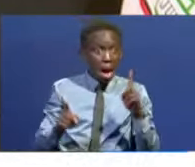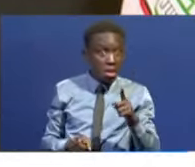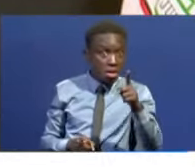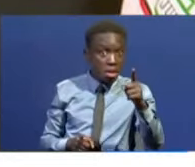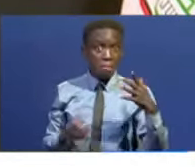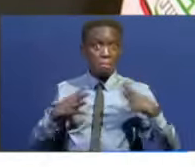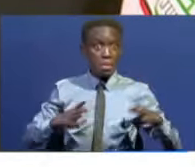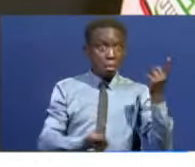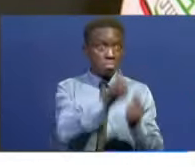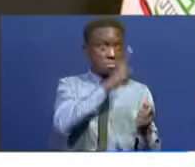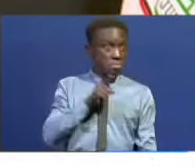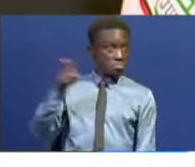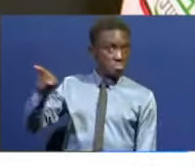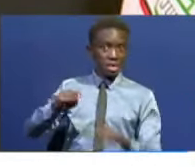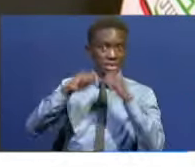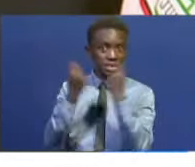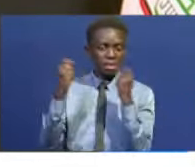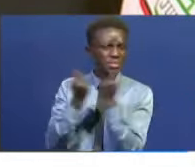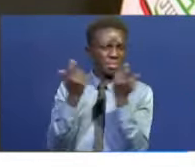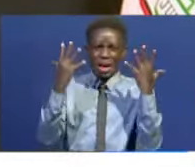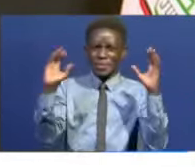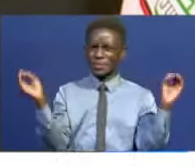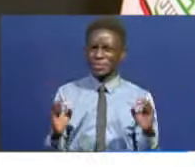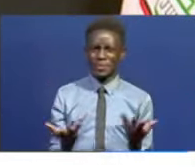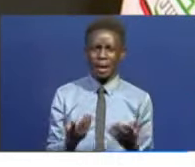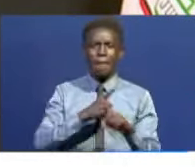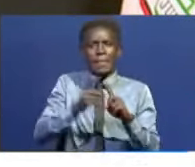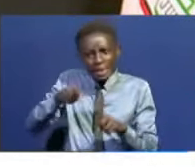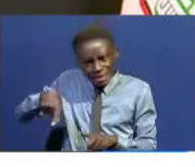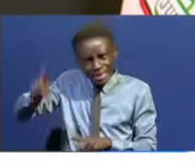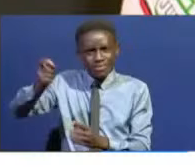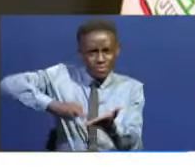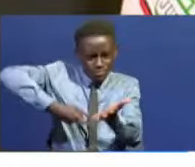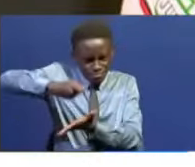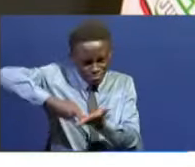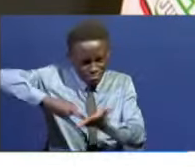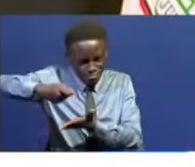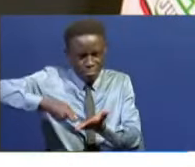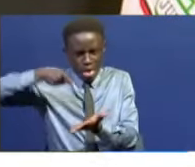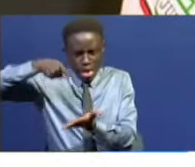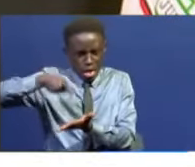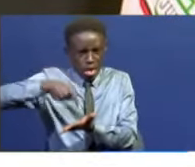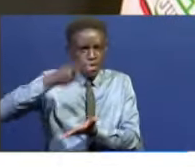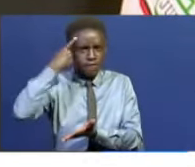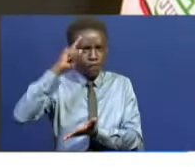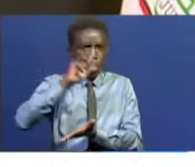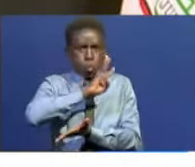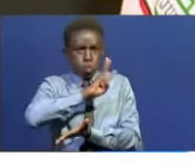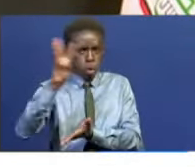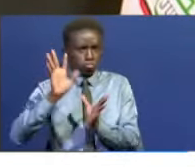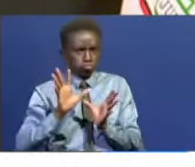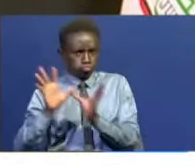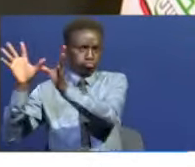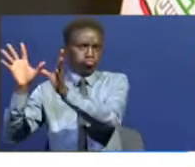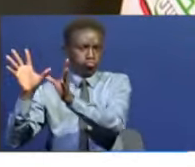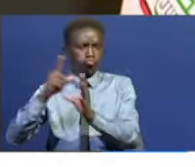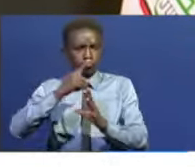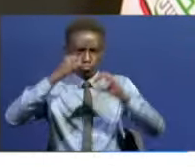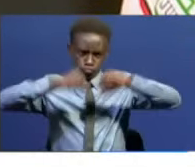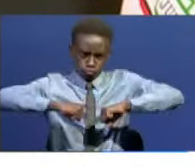they signed an agreement demanding for Western Kenya. They demanded, and it was agreed it will be